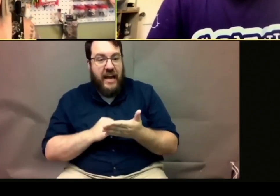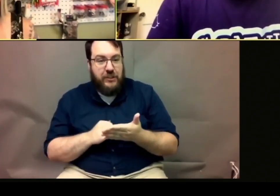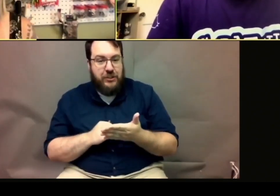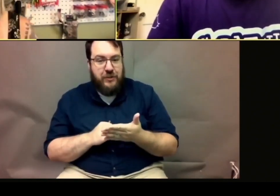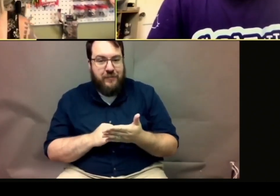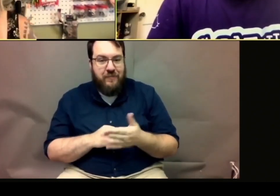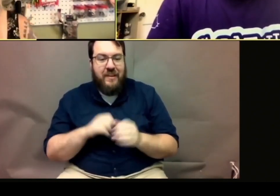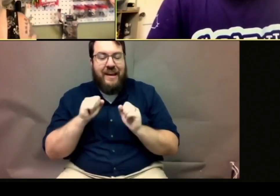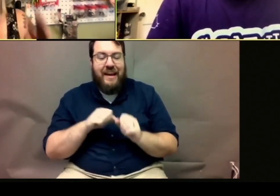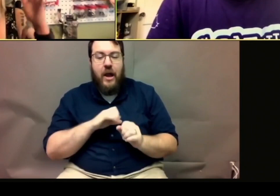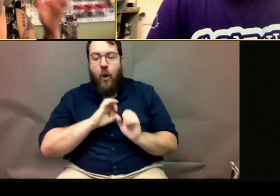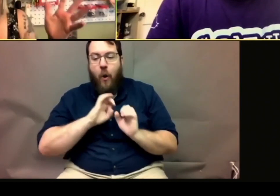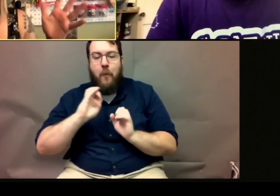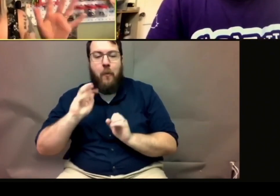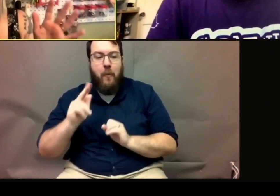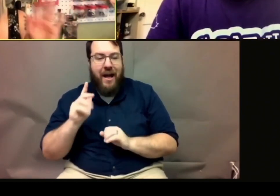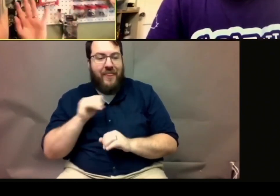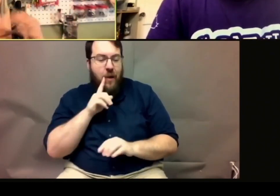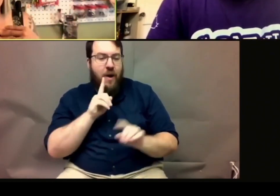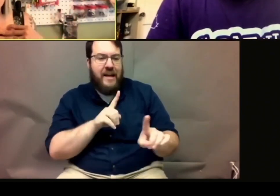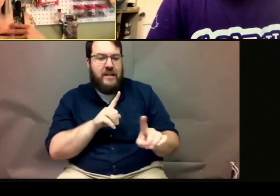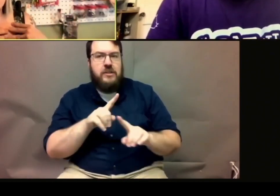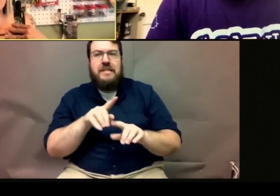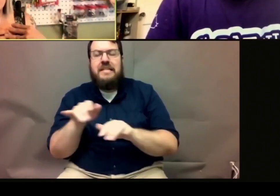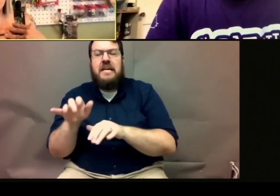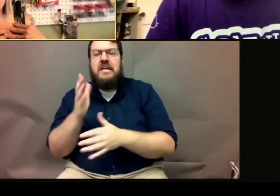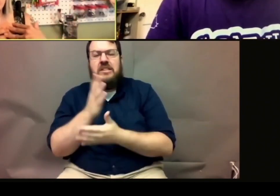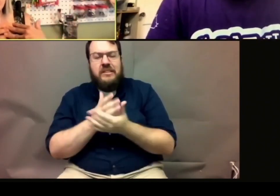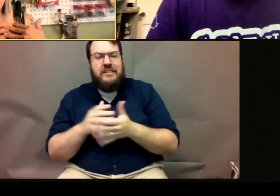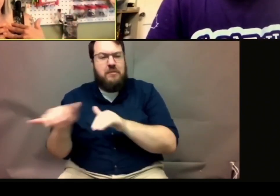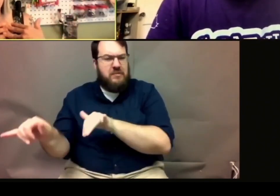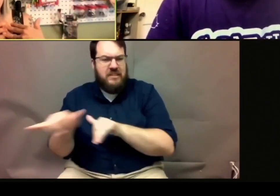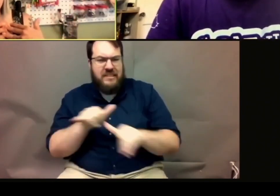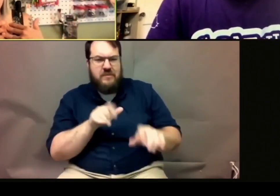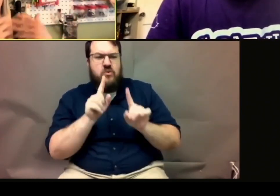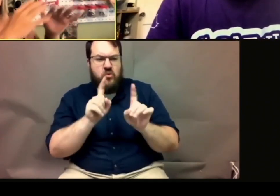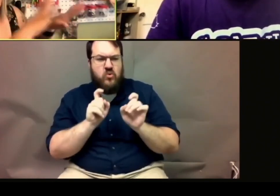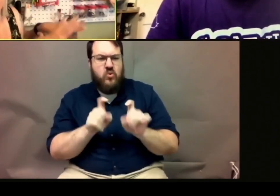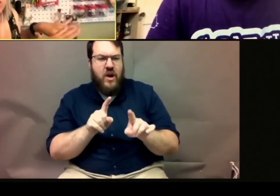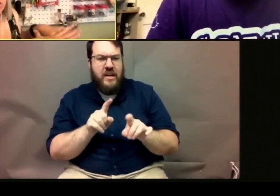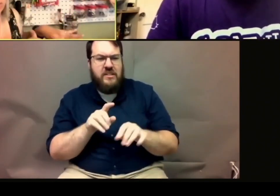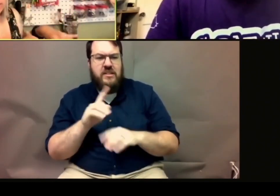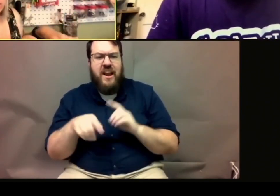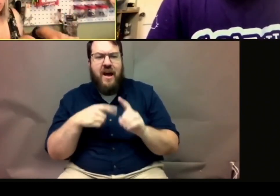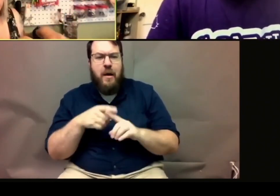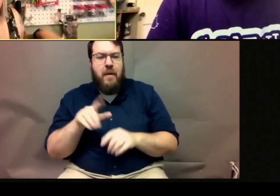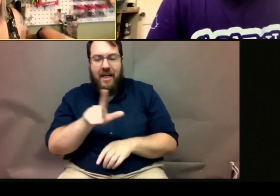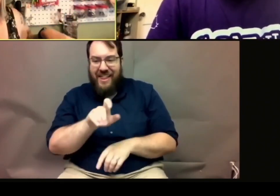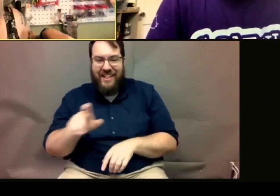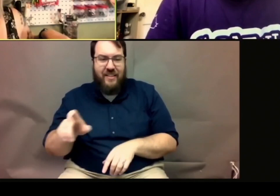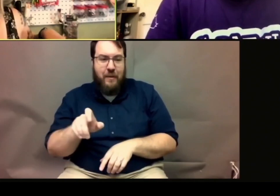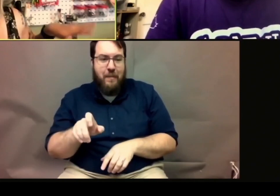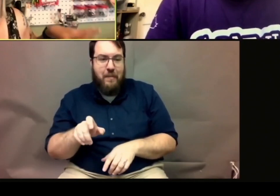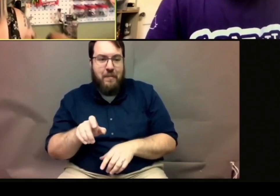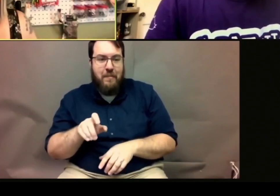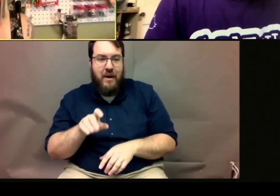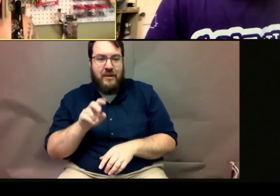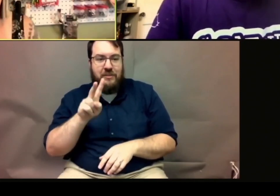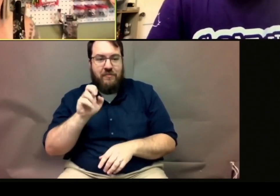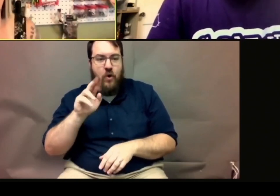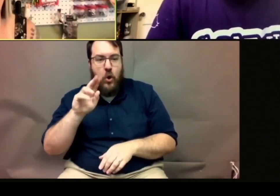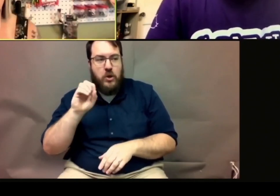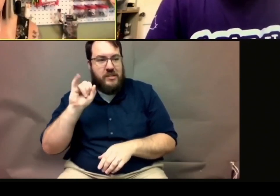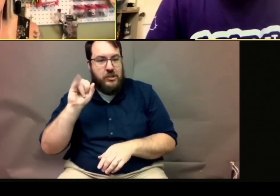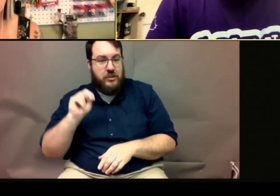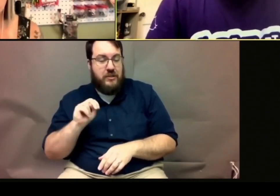that, because that will answer some of the exact same questions, because I get to show how to code the mouse version and show the mouse controller, and people are asking that in